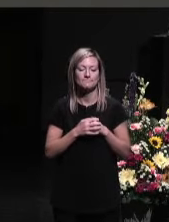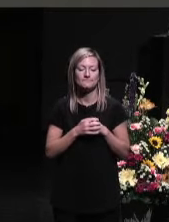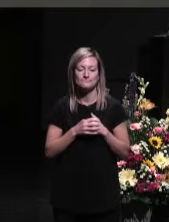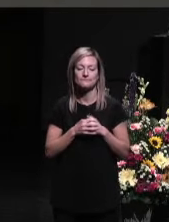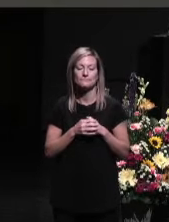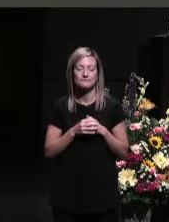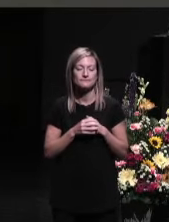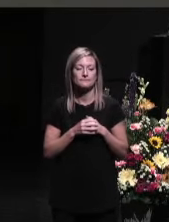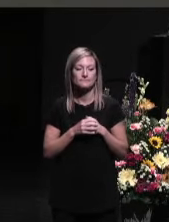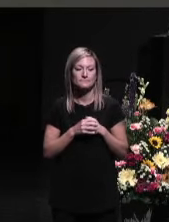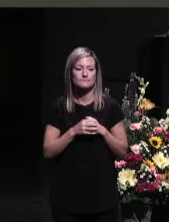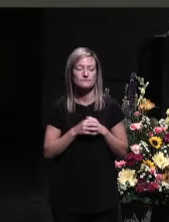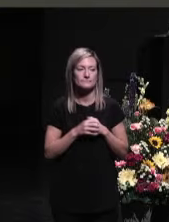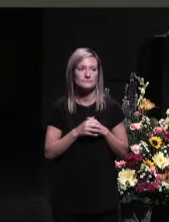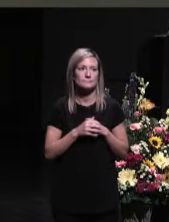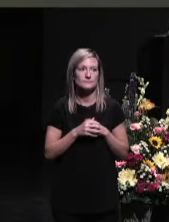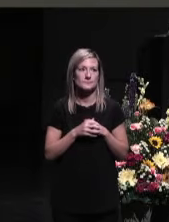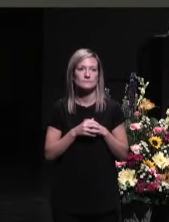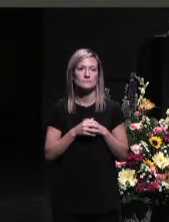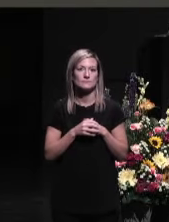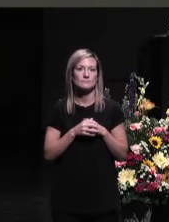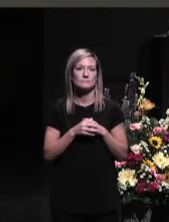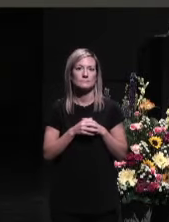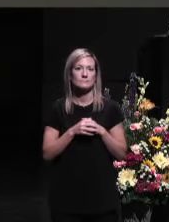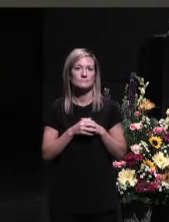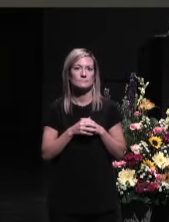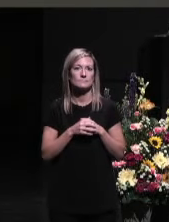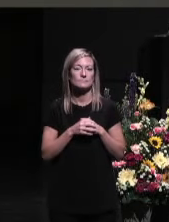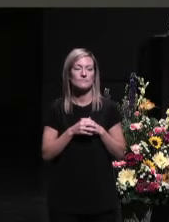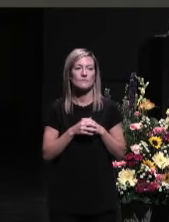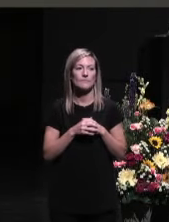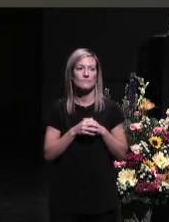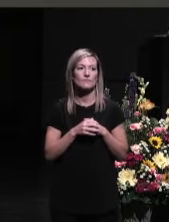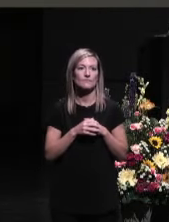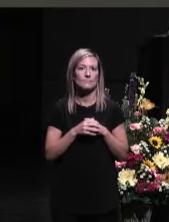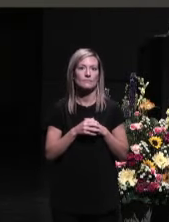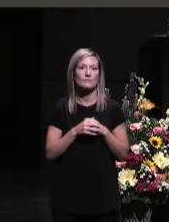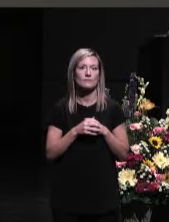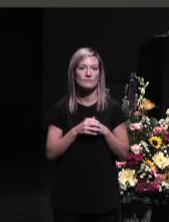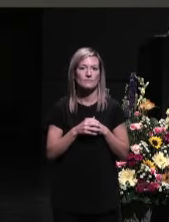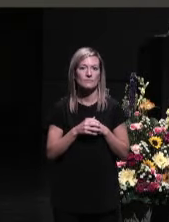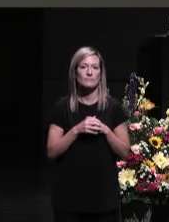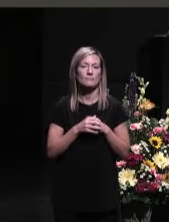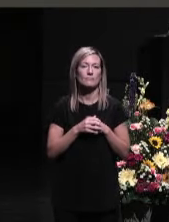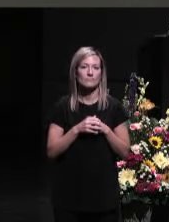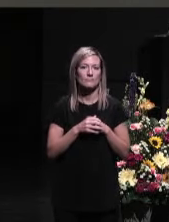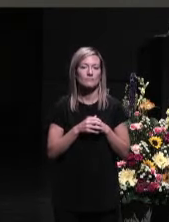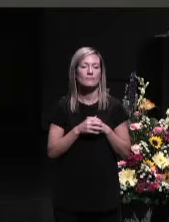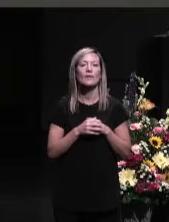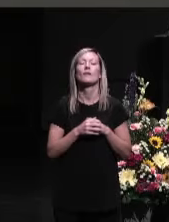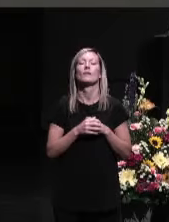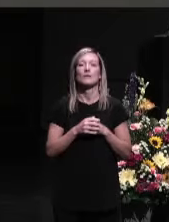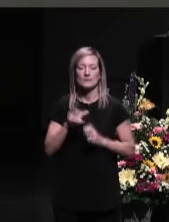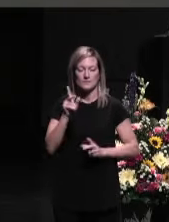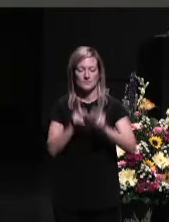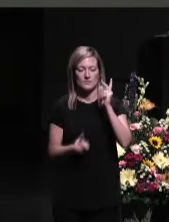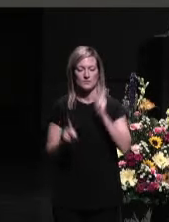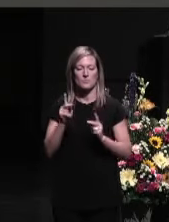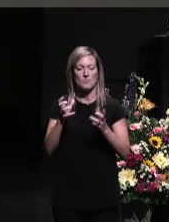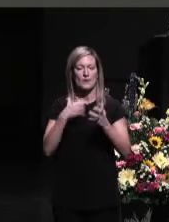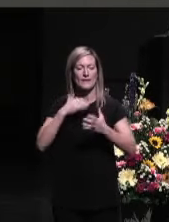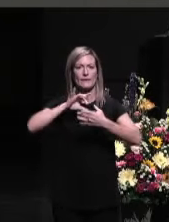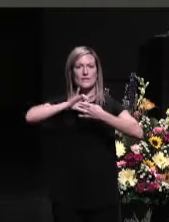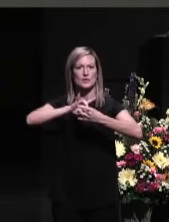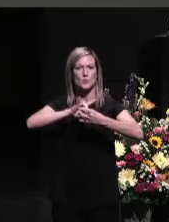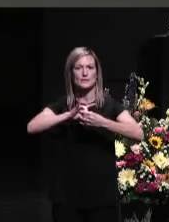of the importance of that in the context of people wanting to be associated, whether it's enrollment or